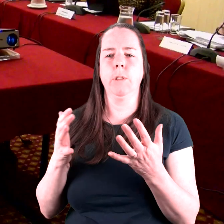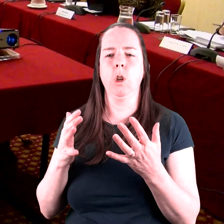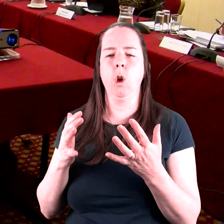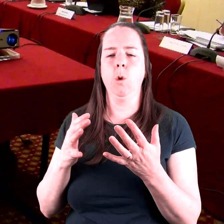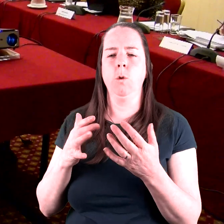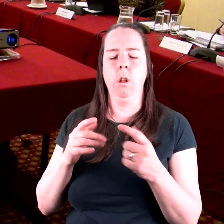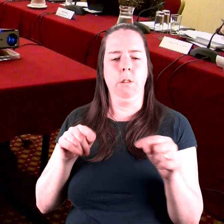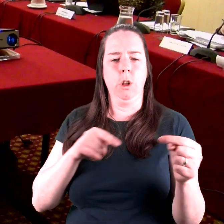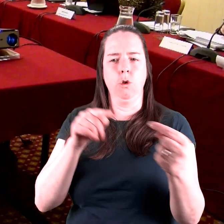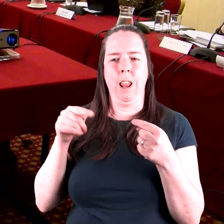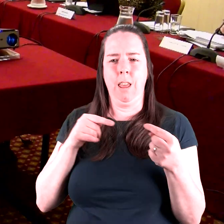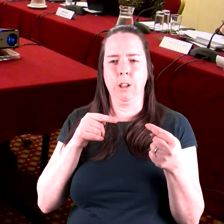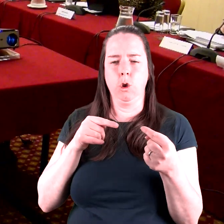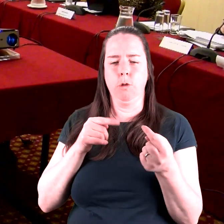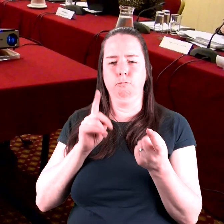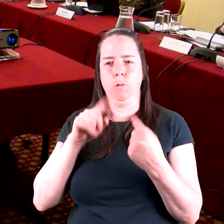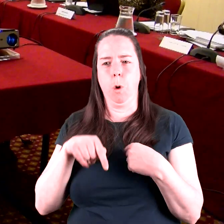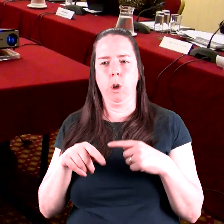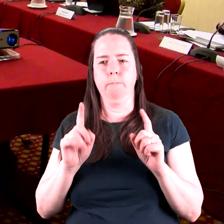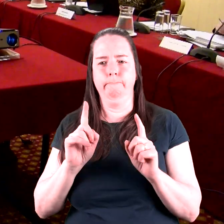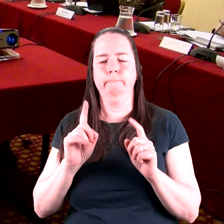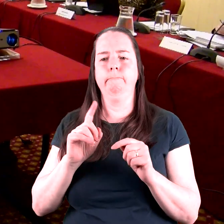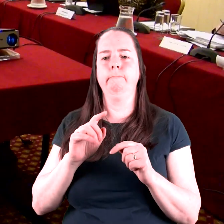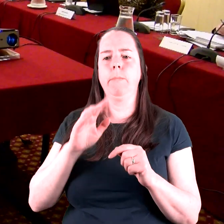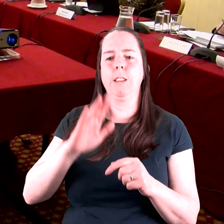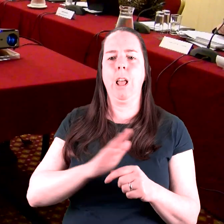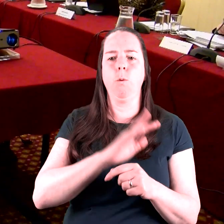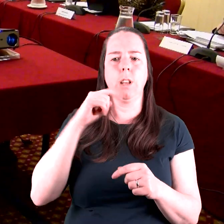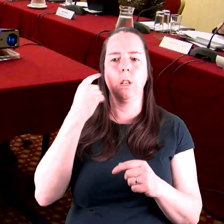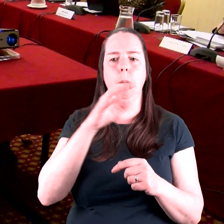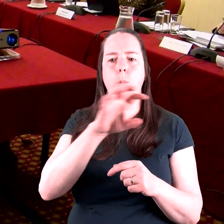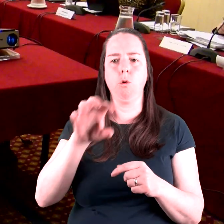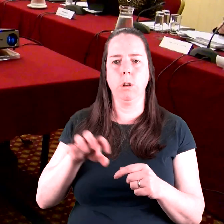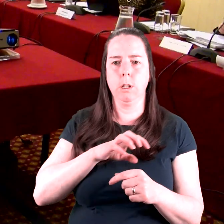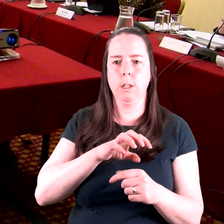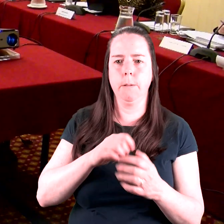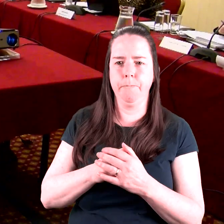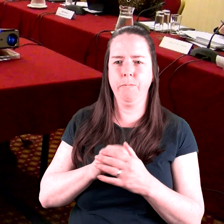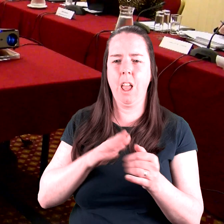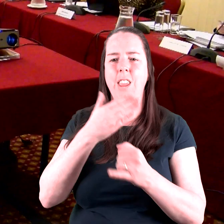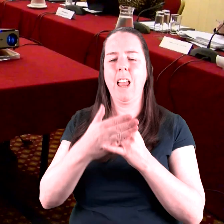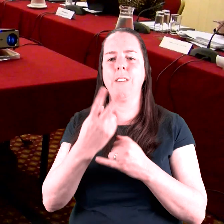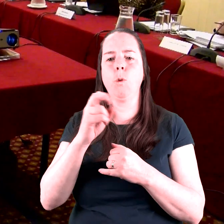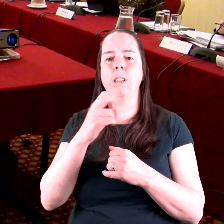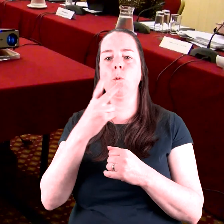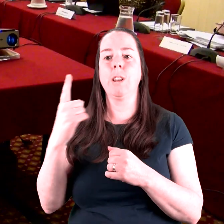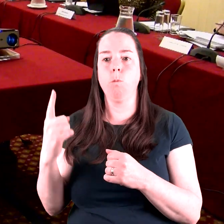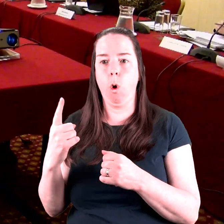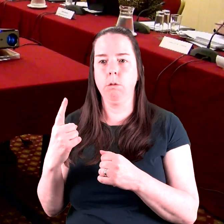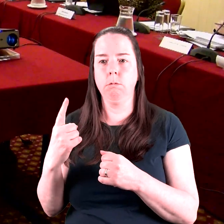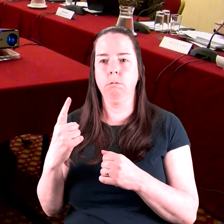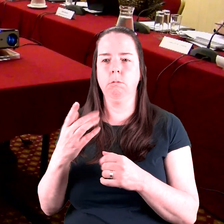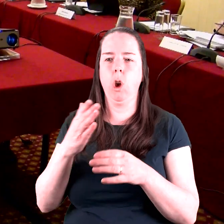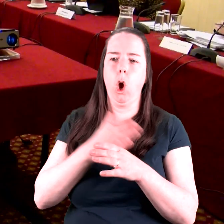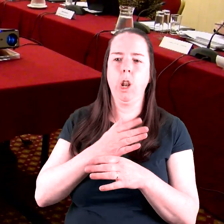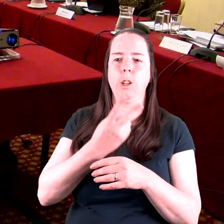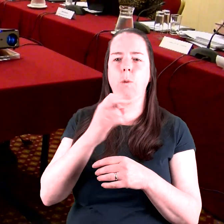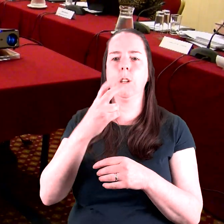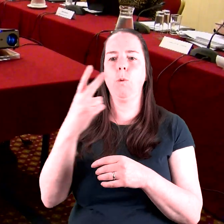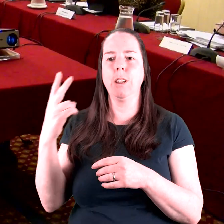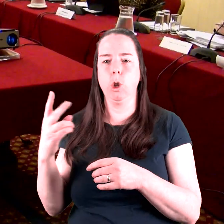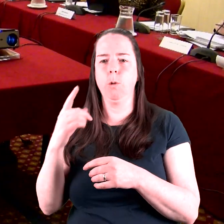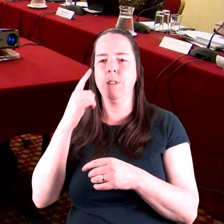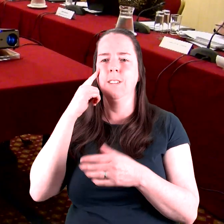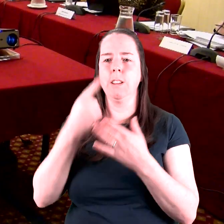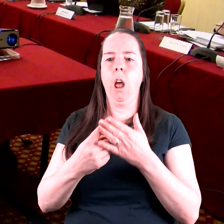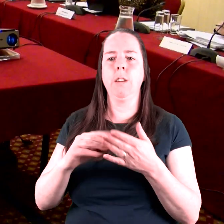In response to the challenge, the South West London boroughs at the end of 2021, early